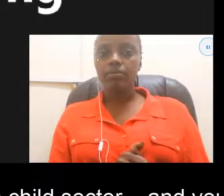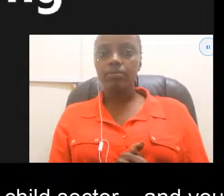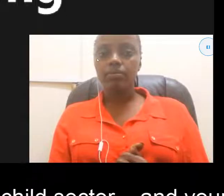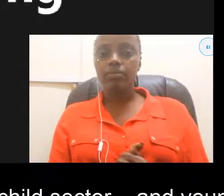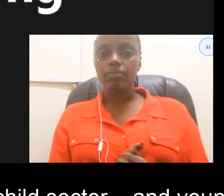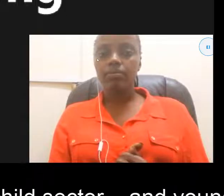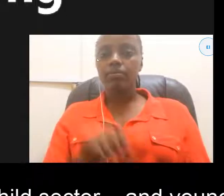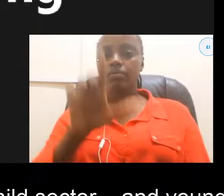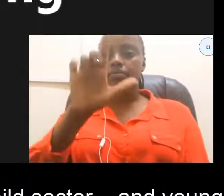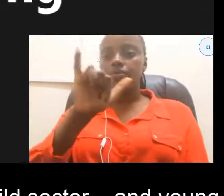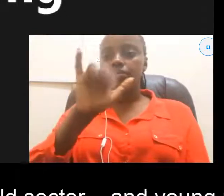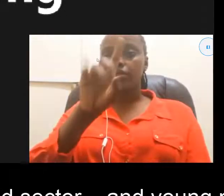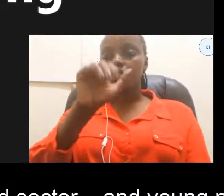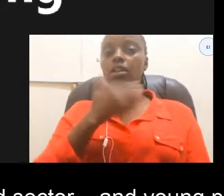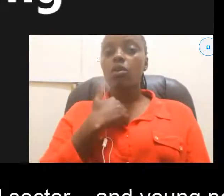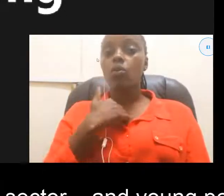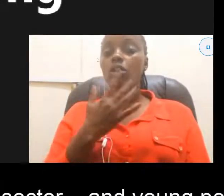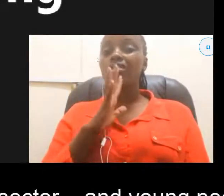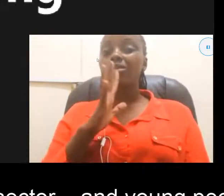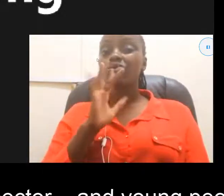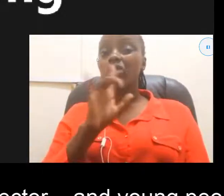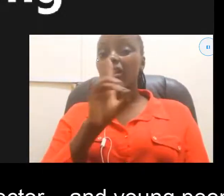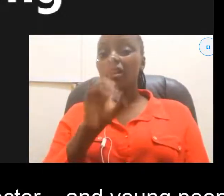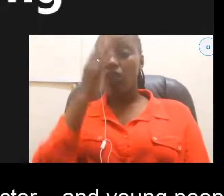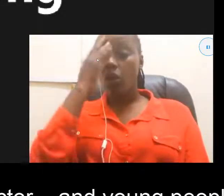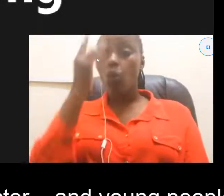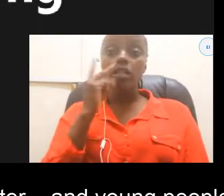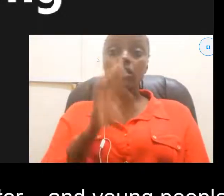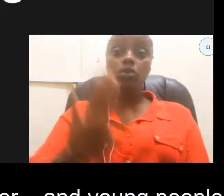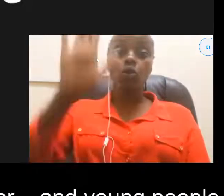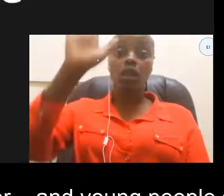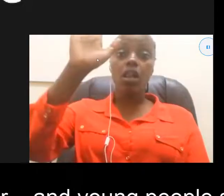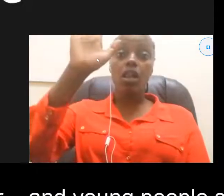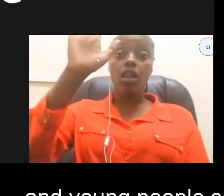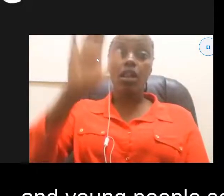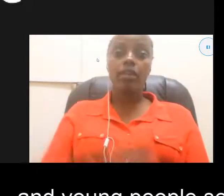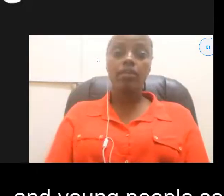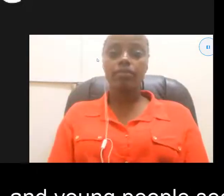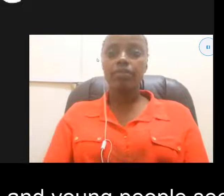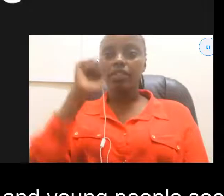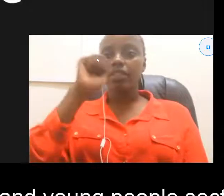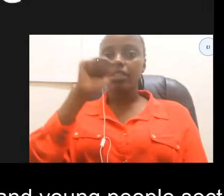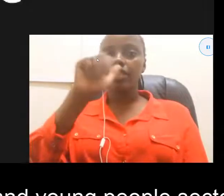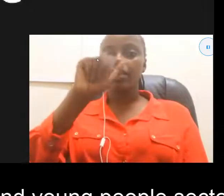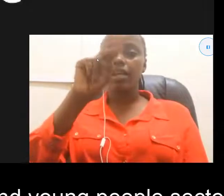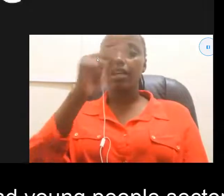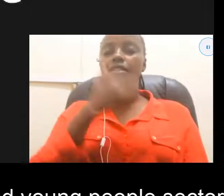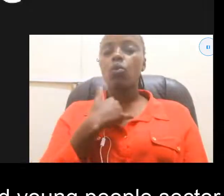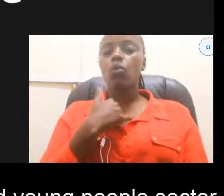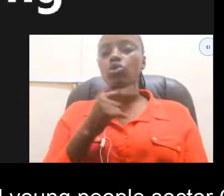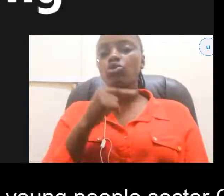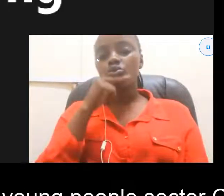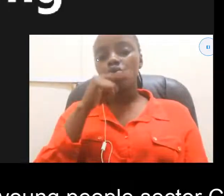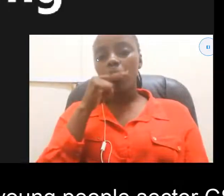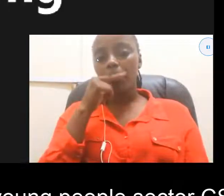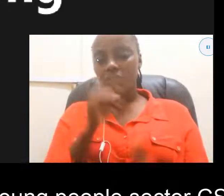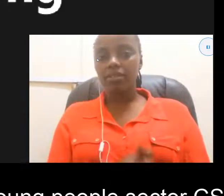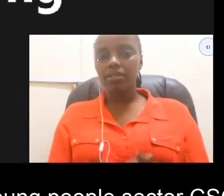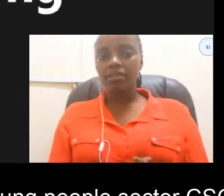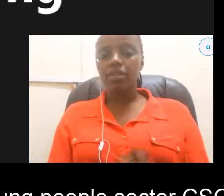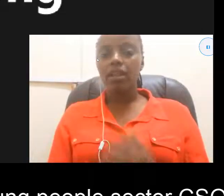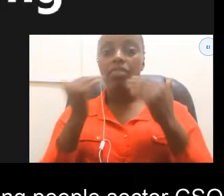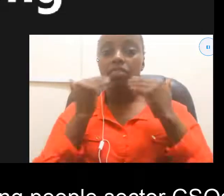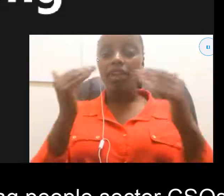Lydia, do you still want to speak? Because I can see your hand up. Yes, Anita. Please go ahead. Yeah, thank